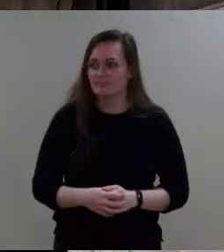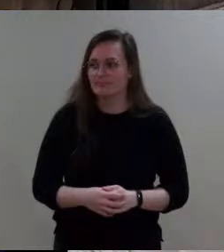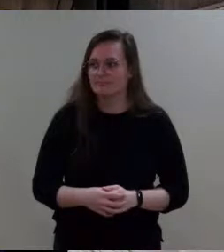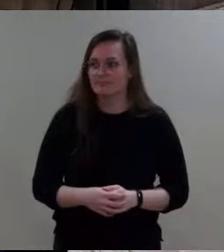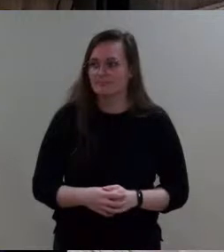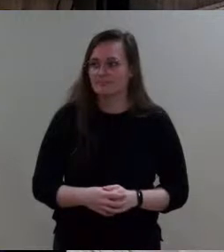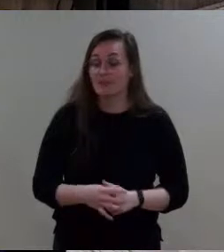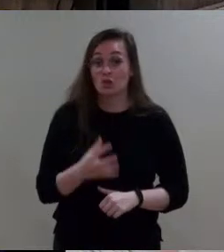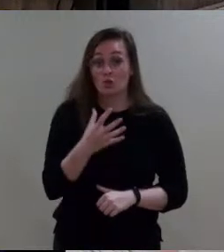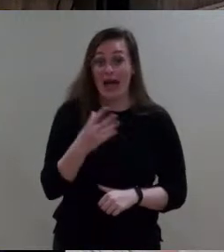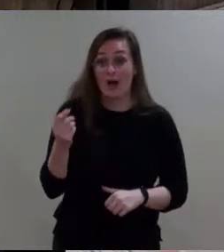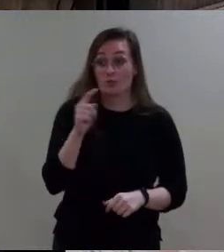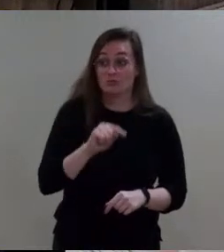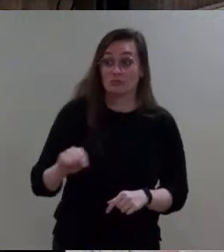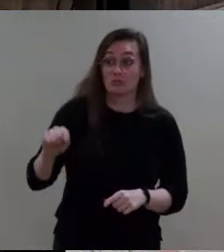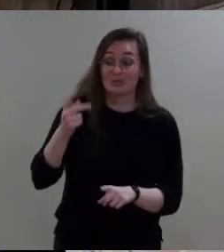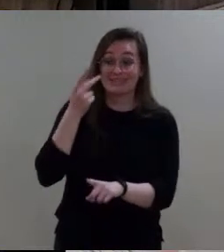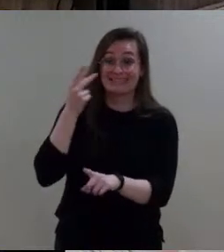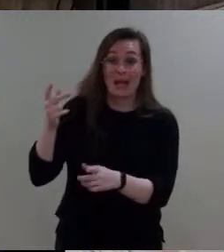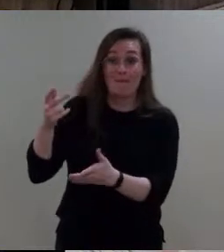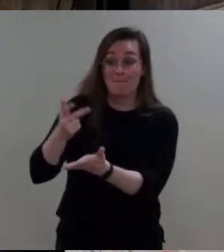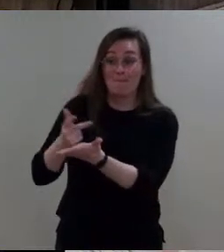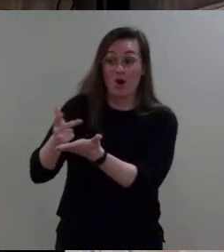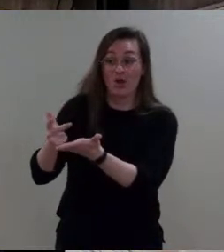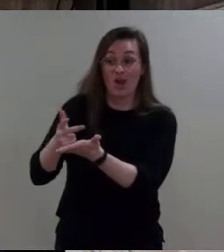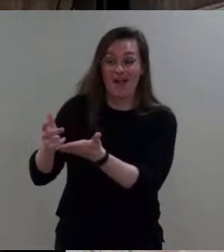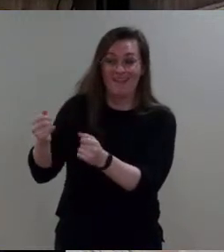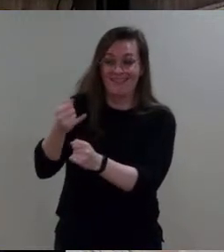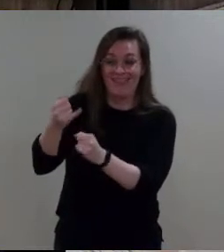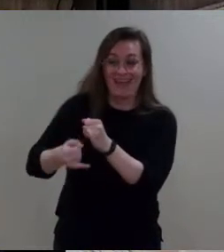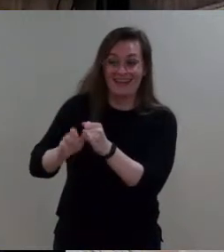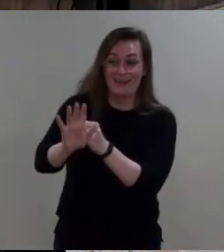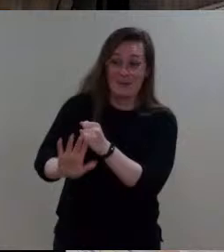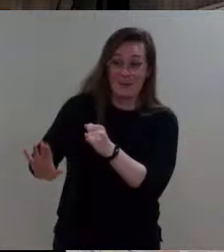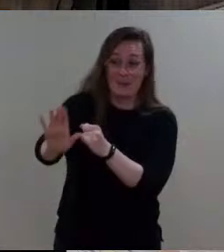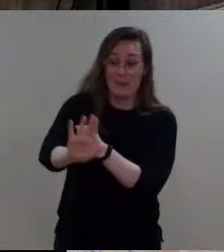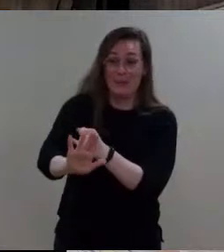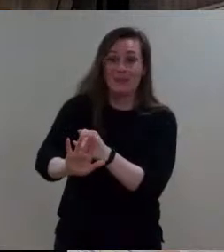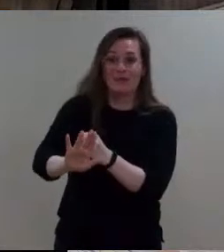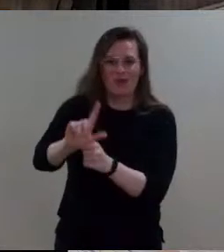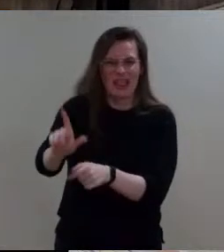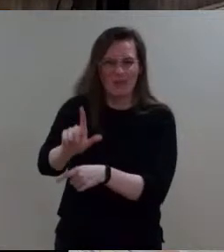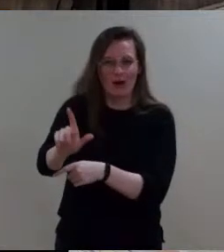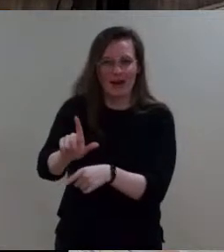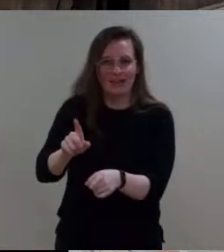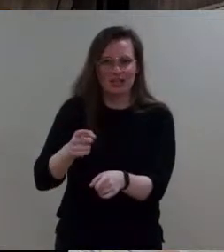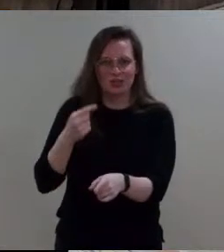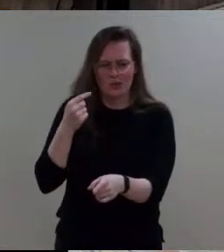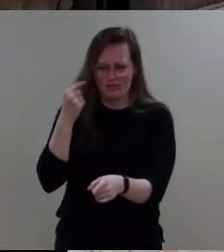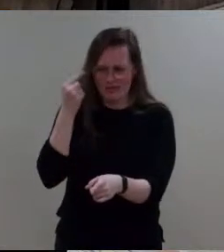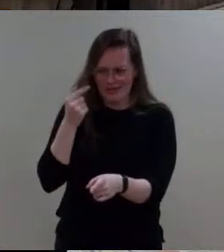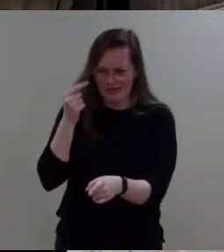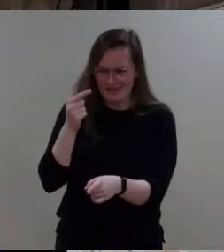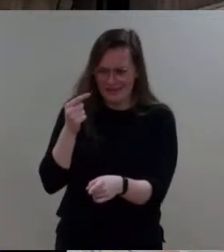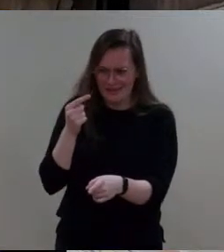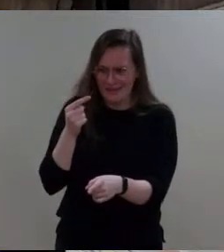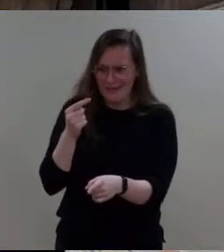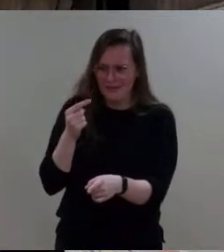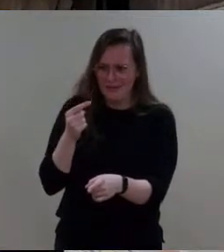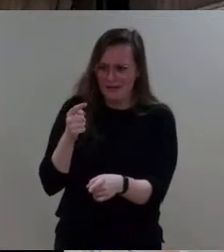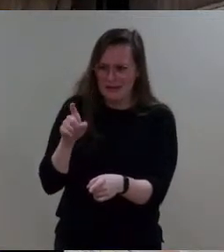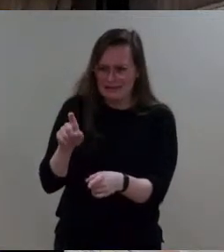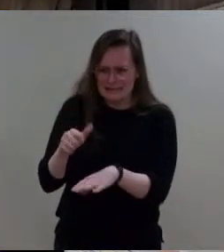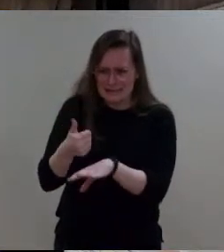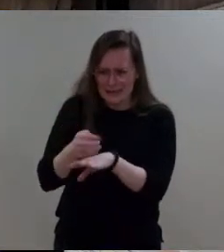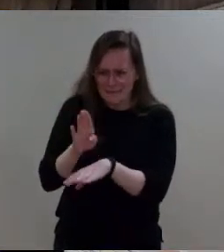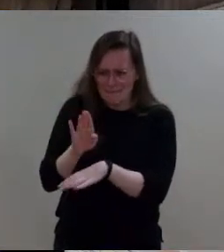their parking lot in the library. And I could only imagine what type of bylaw adjustments they had to do to make sure that